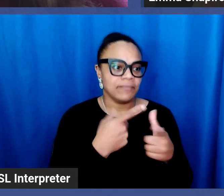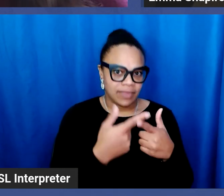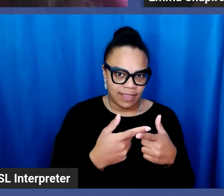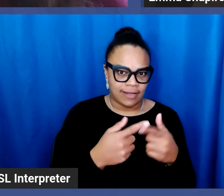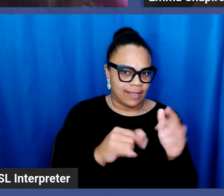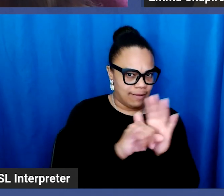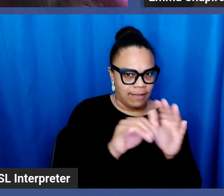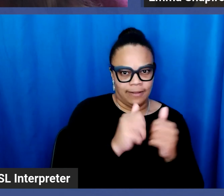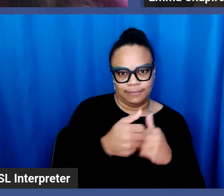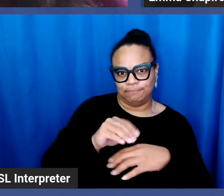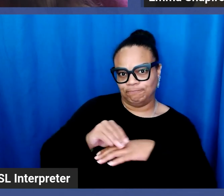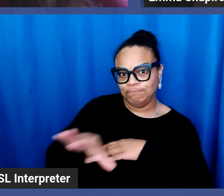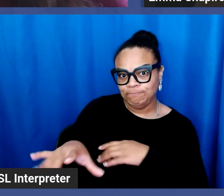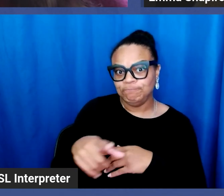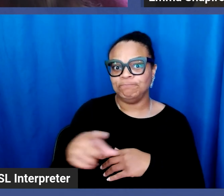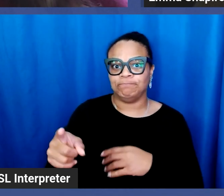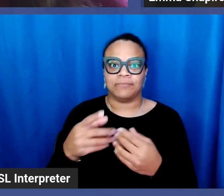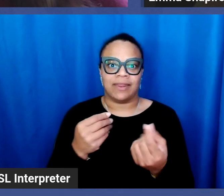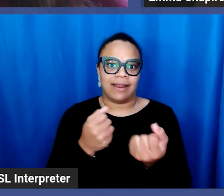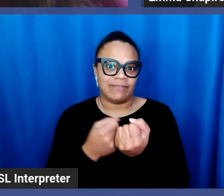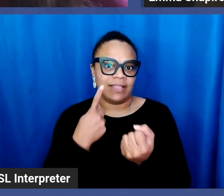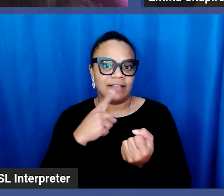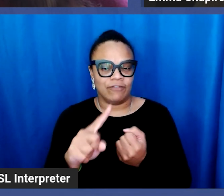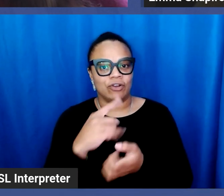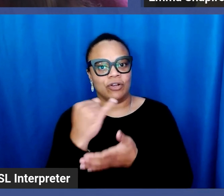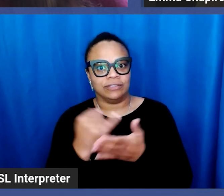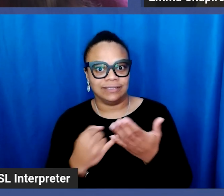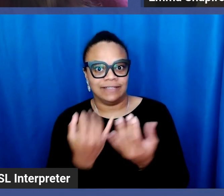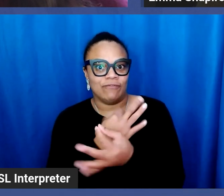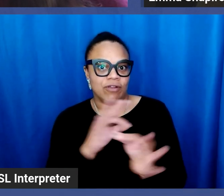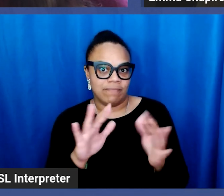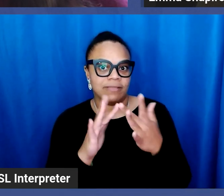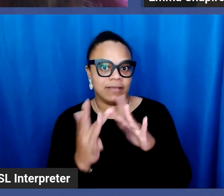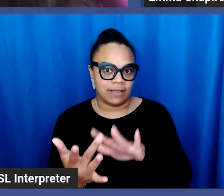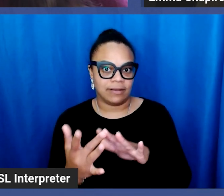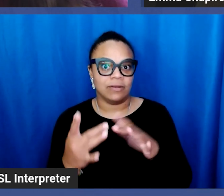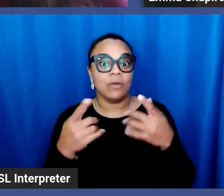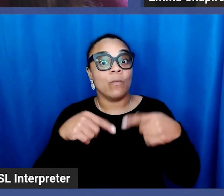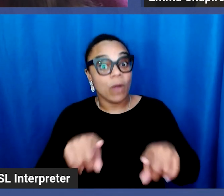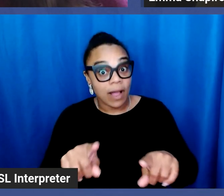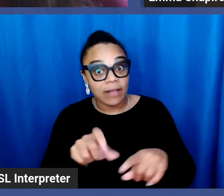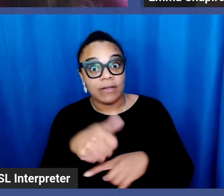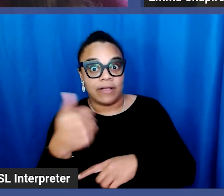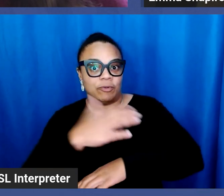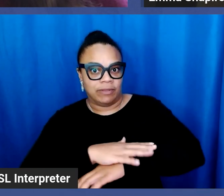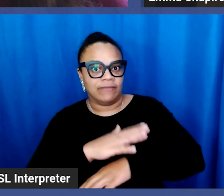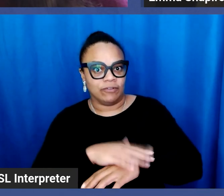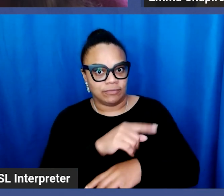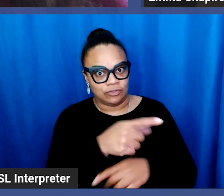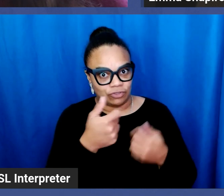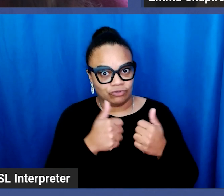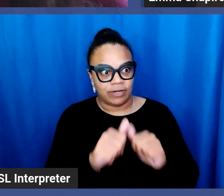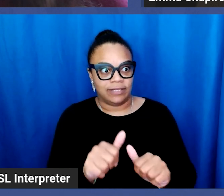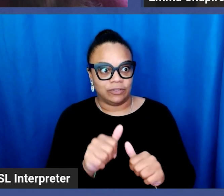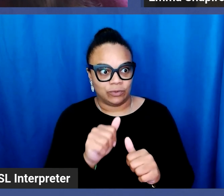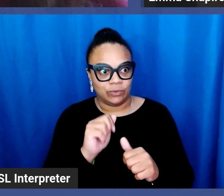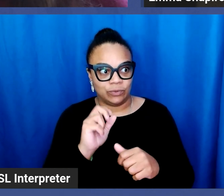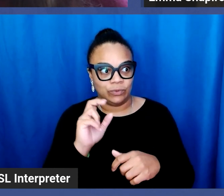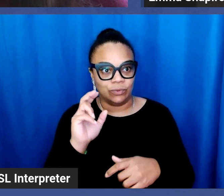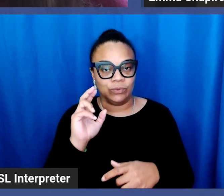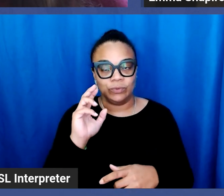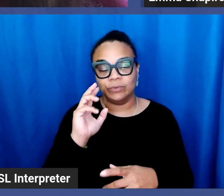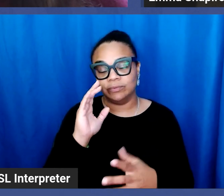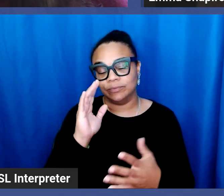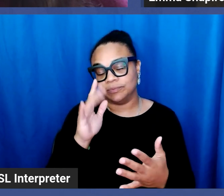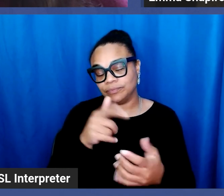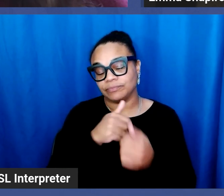artists and advocate for artistic freedom online, as other platforms are also trying to implement these in accordance